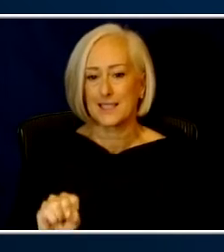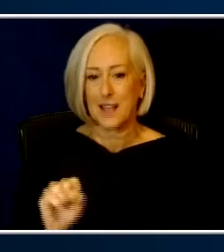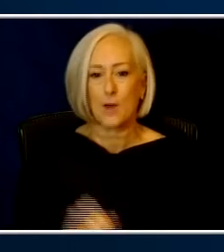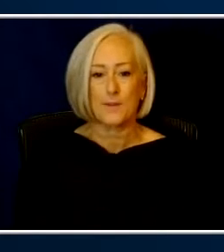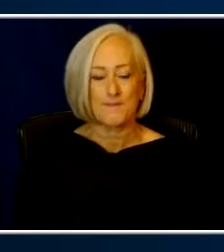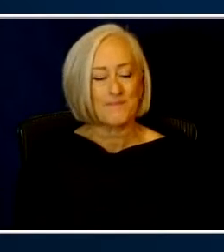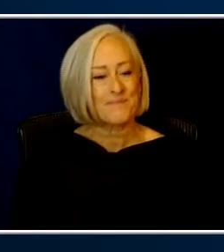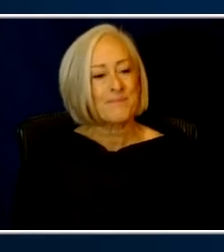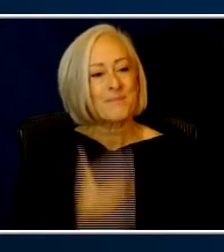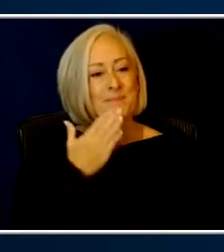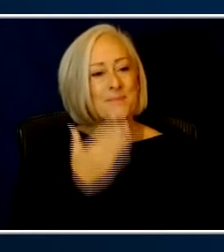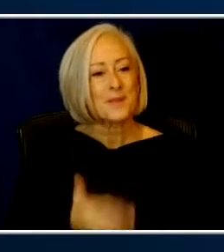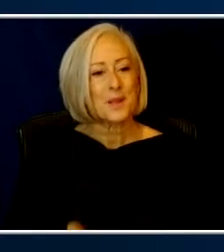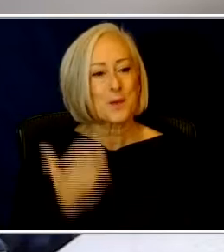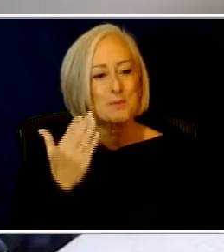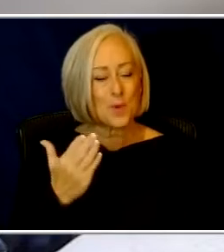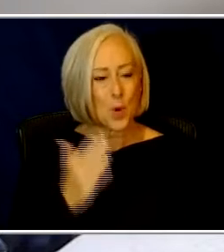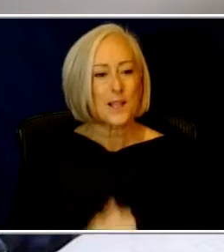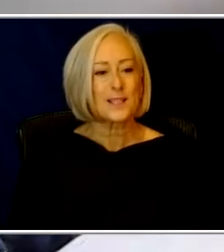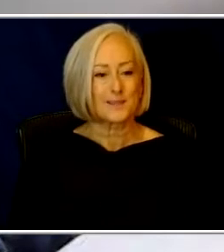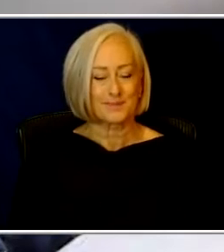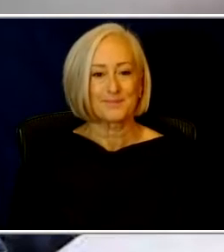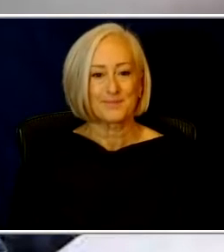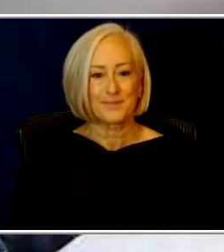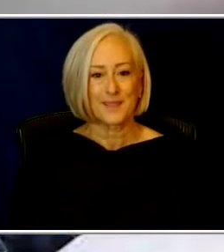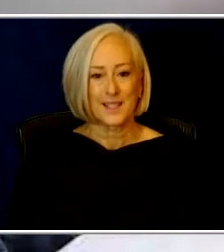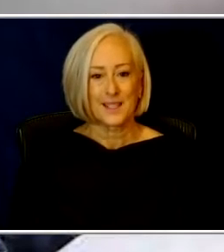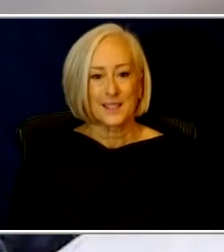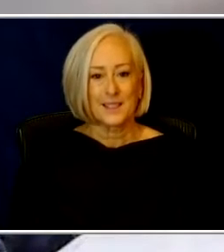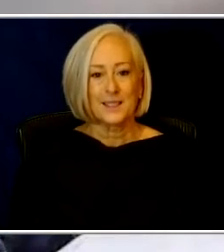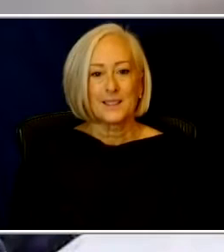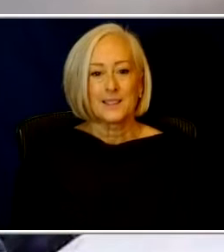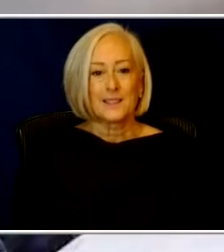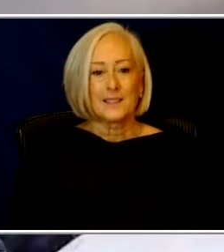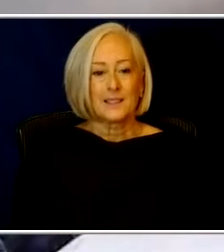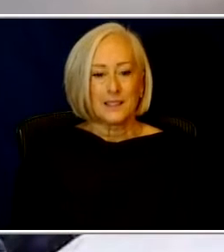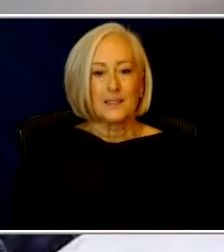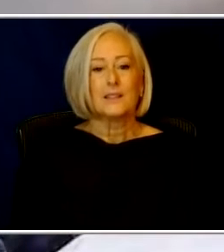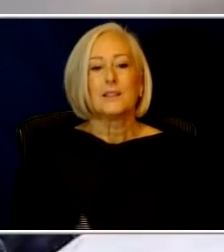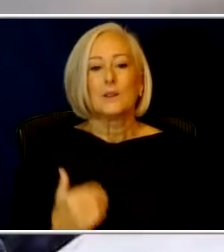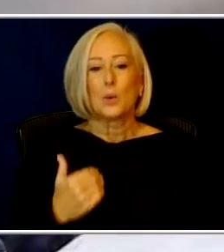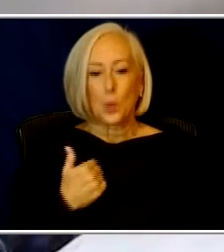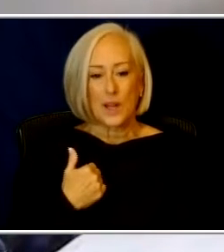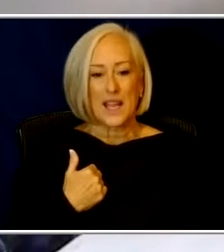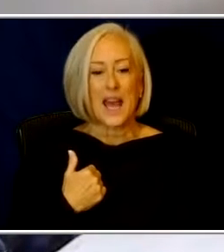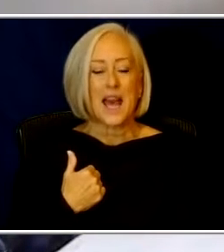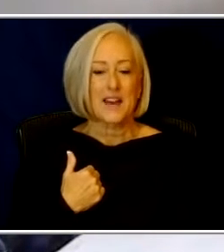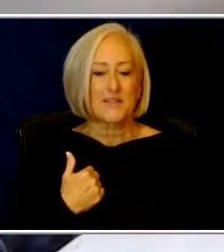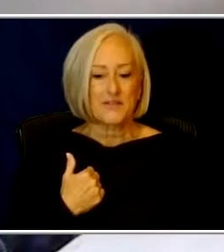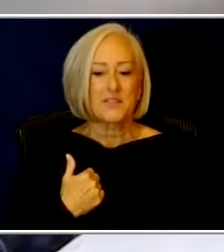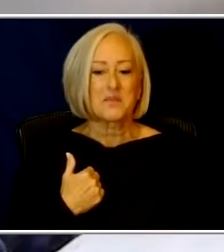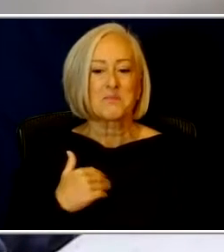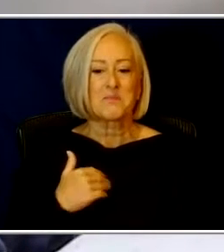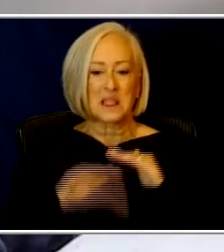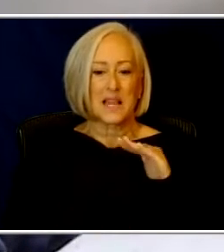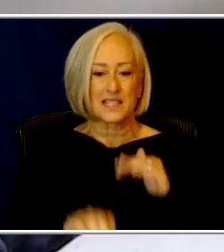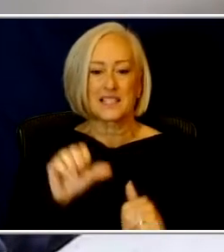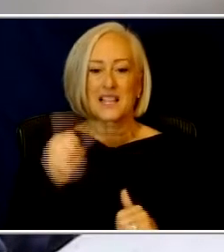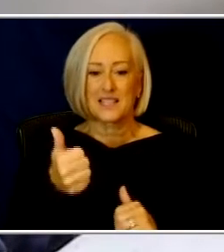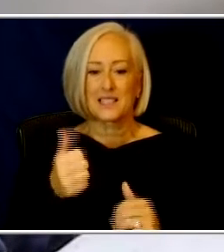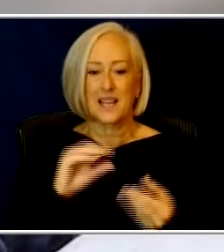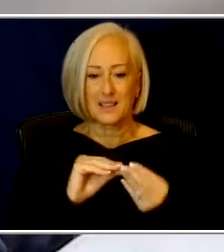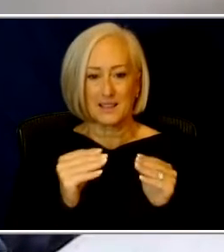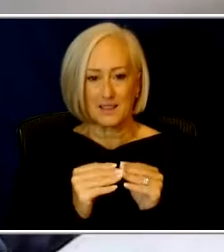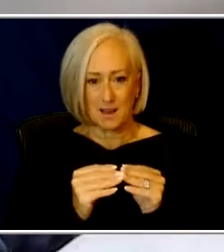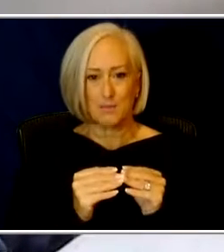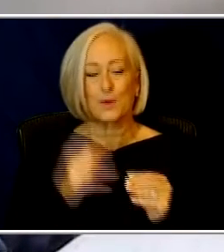morning. So we have basically single-digit COVID numbers, and we've been enjoying